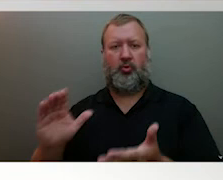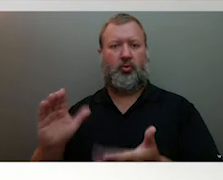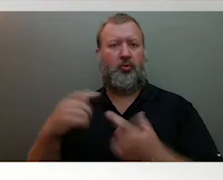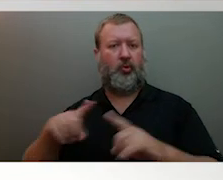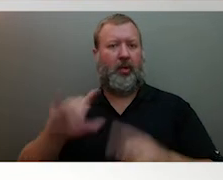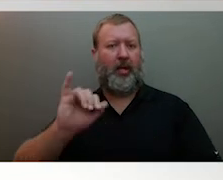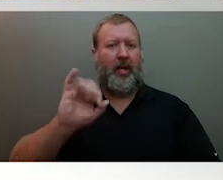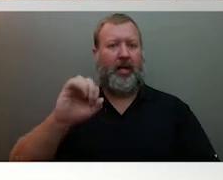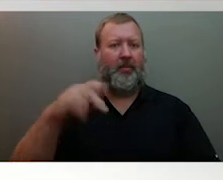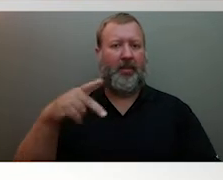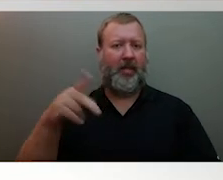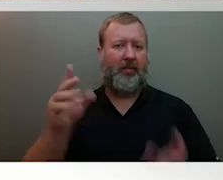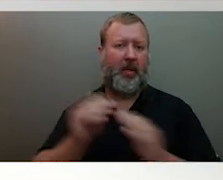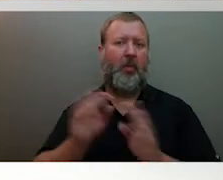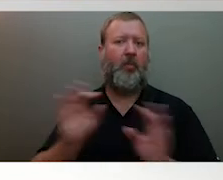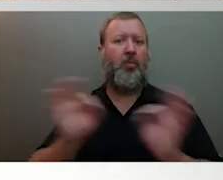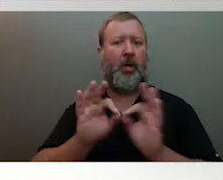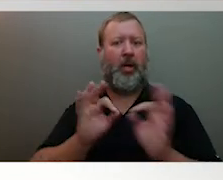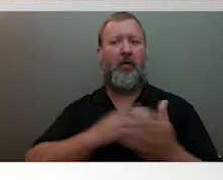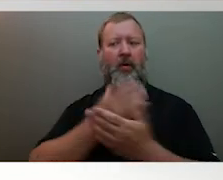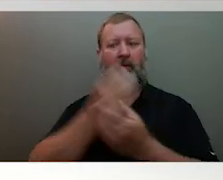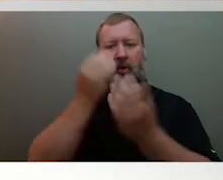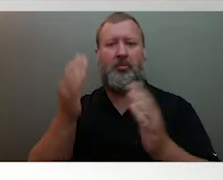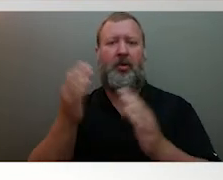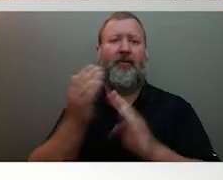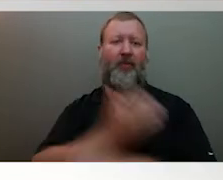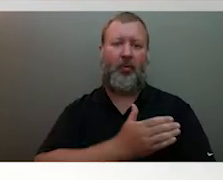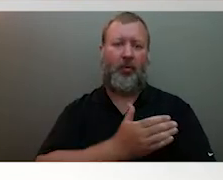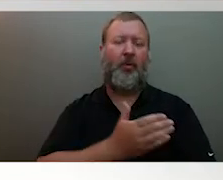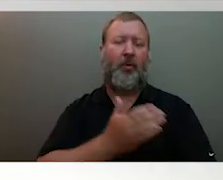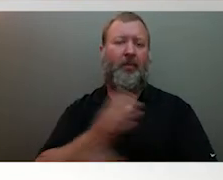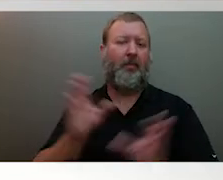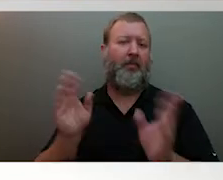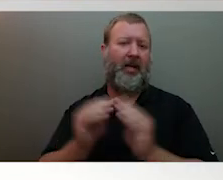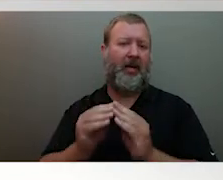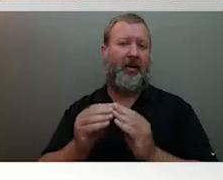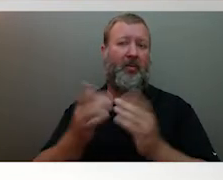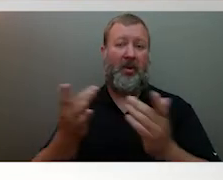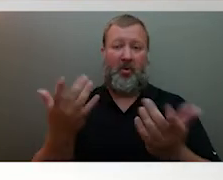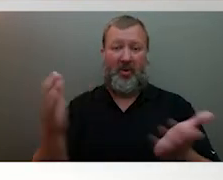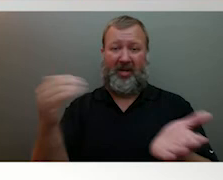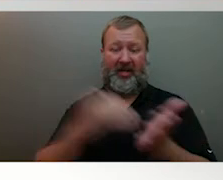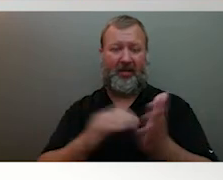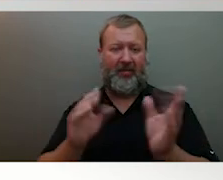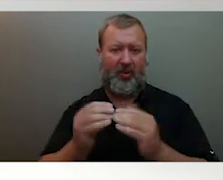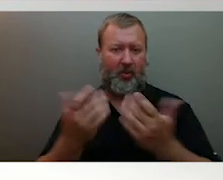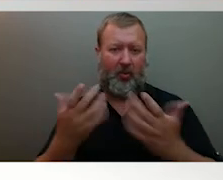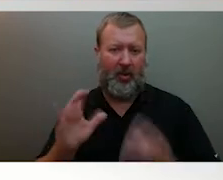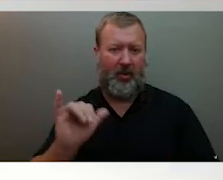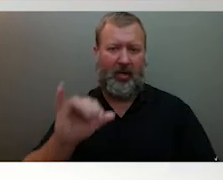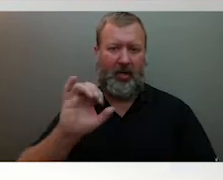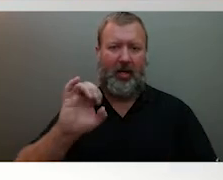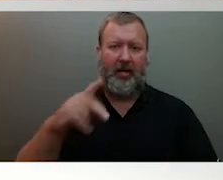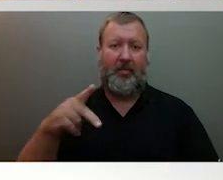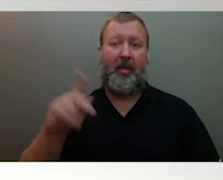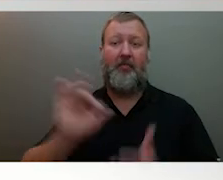team meeting, you want to make sure you have all that data, otherwise they're going to have to come back and meet again. And that medical piece is part of the